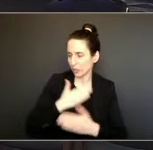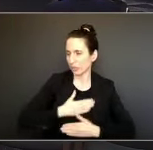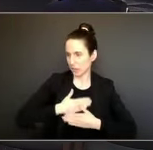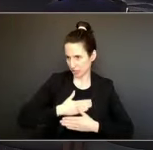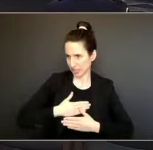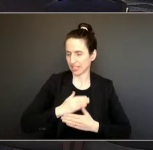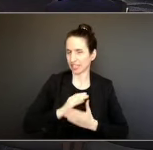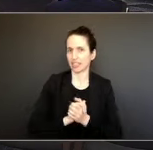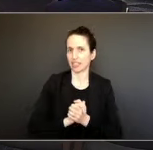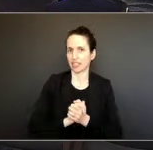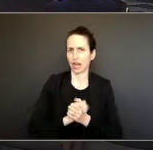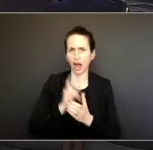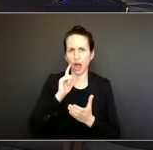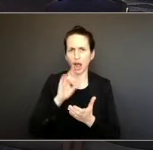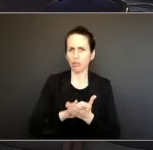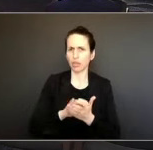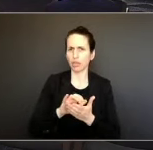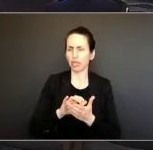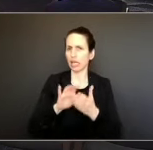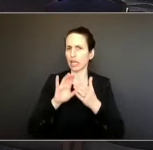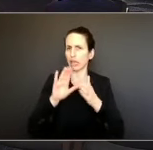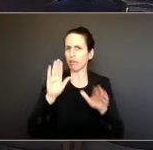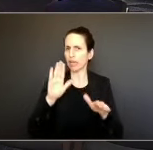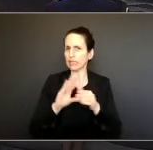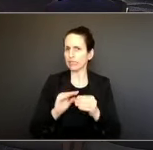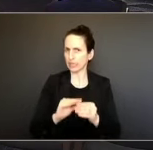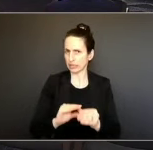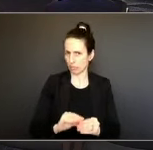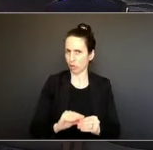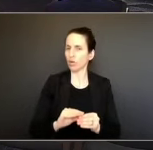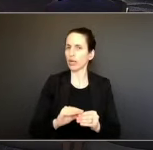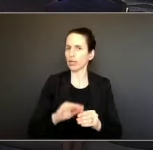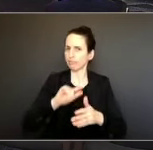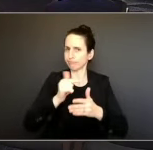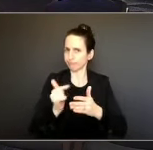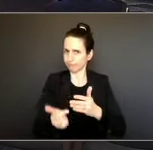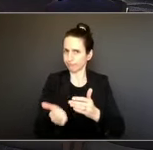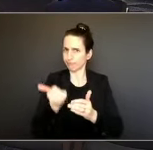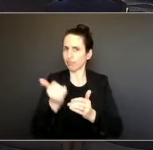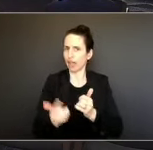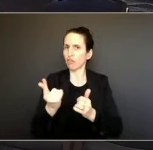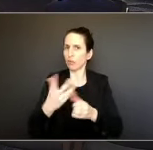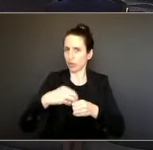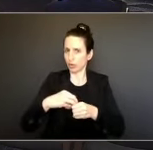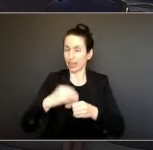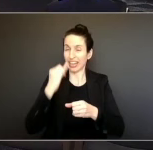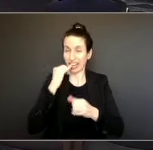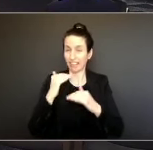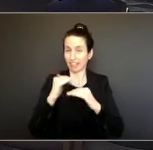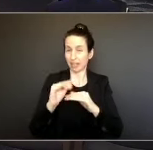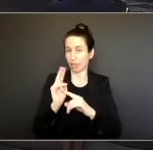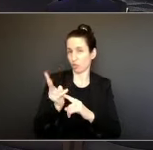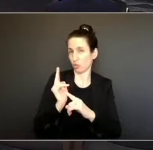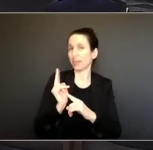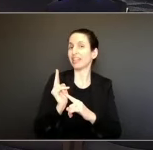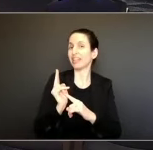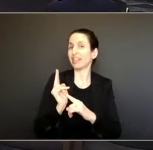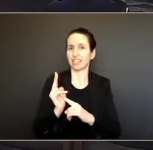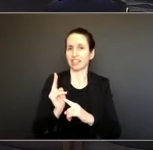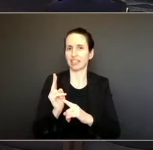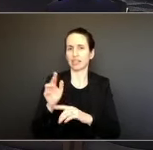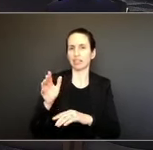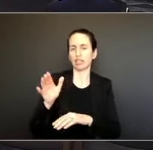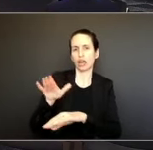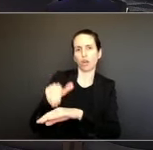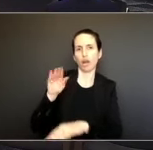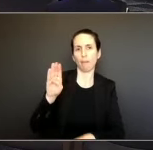of the testimony if folks are able to limit their testimony to 2 minutes. I'd like to now call on Barb Rainish, resident of Portland,